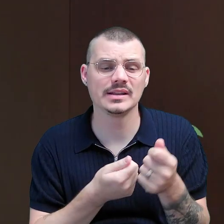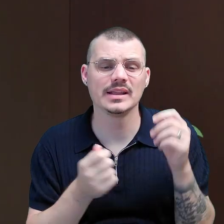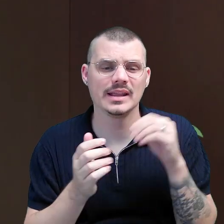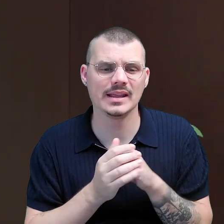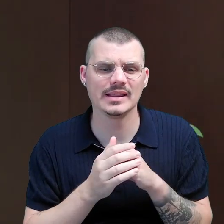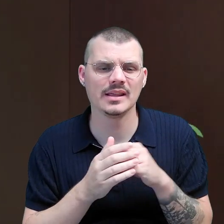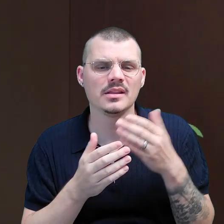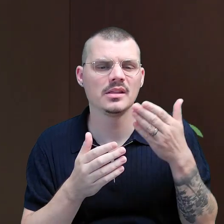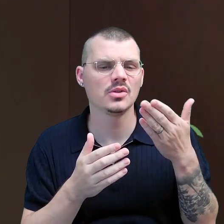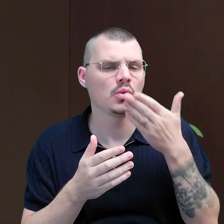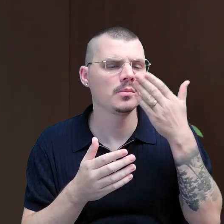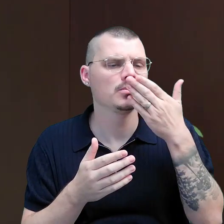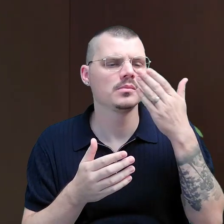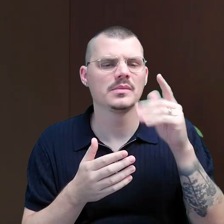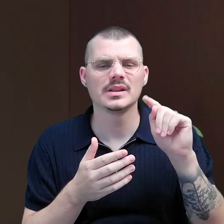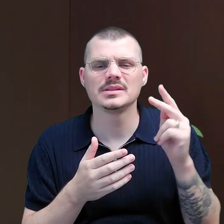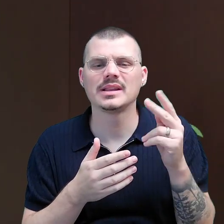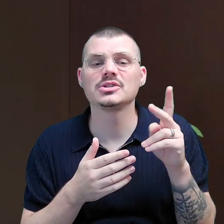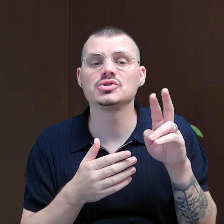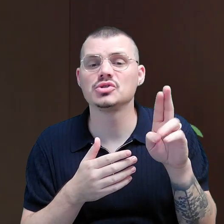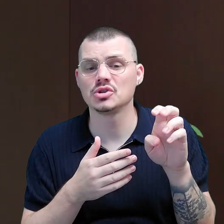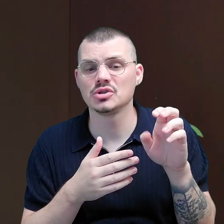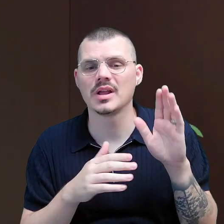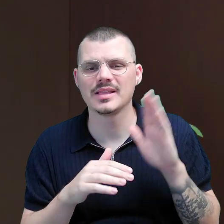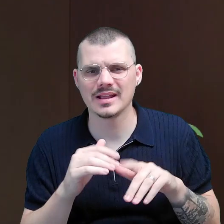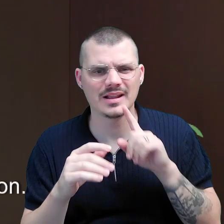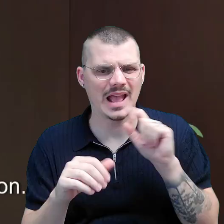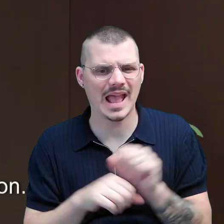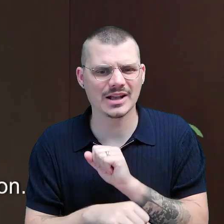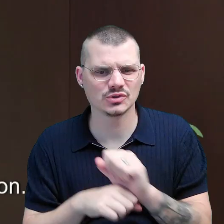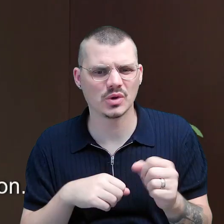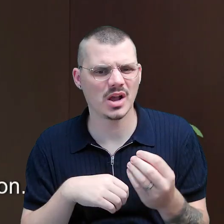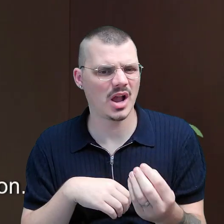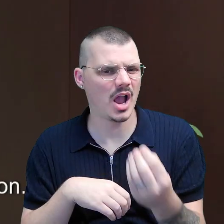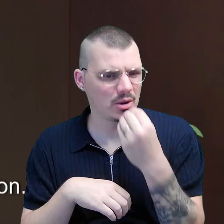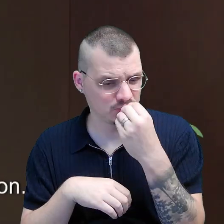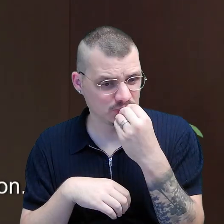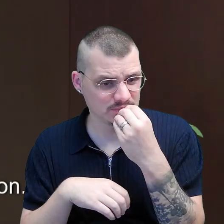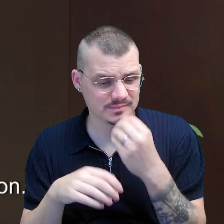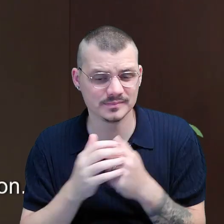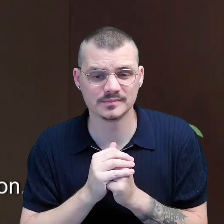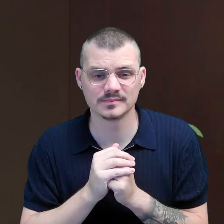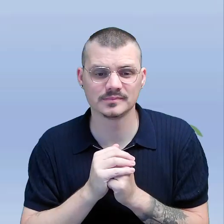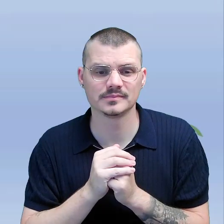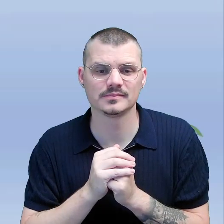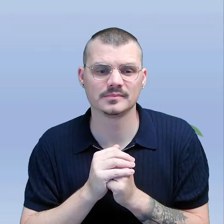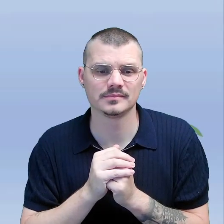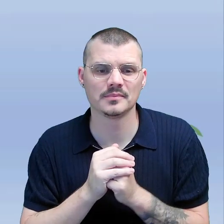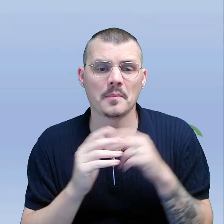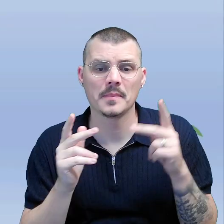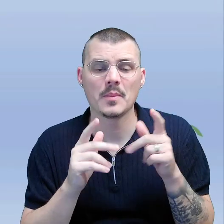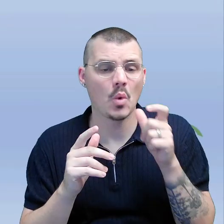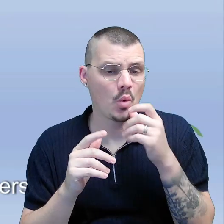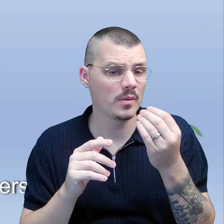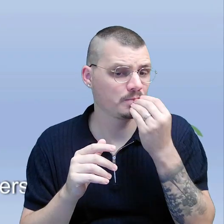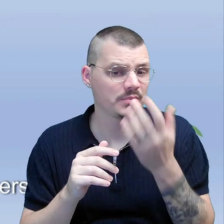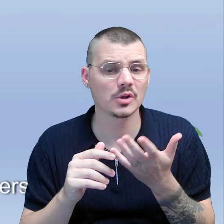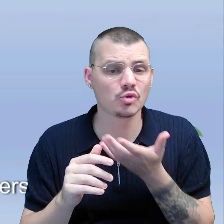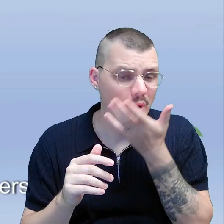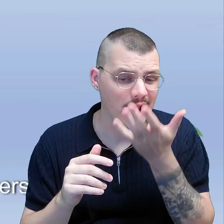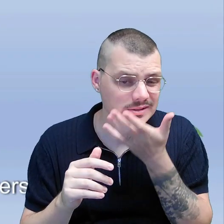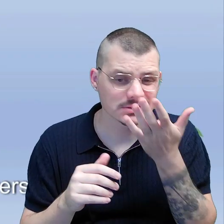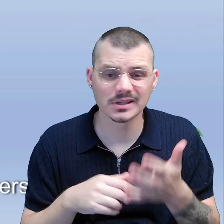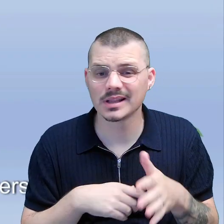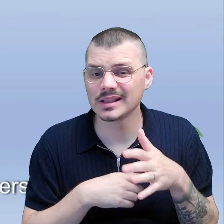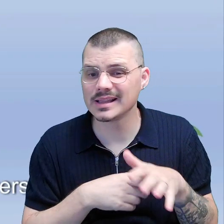interested in the aromas and the textures than they are with the actual consumption. People